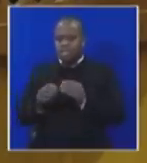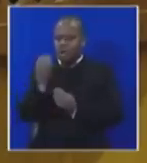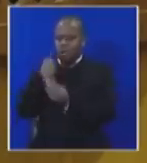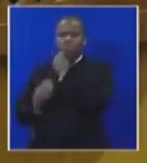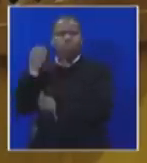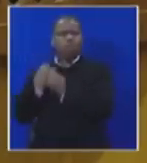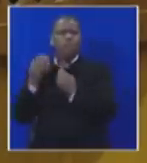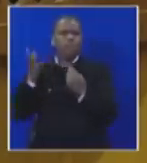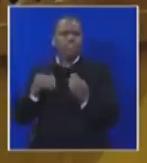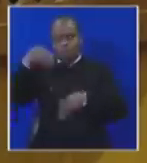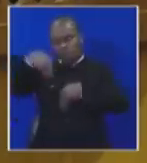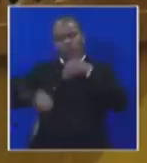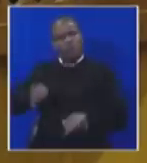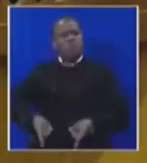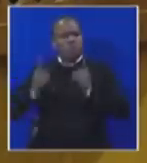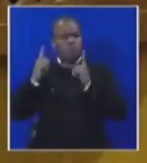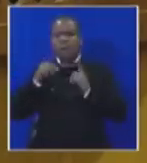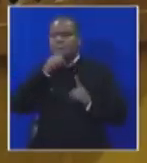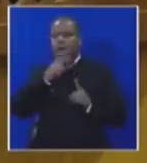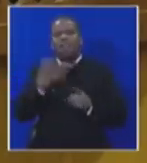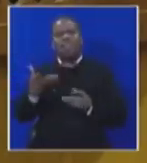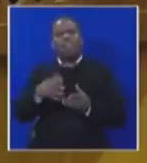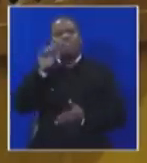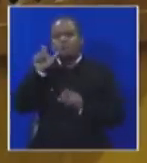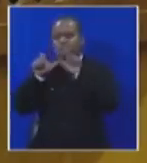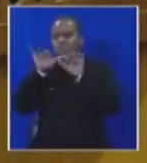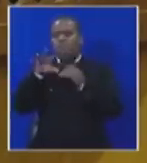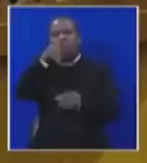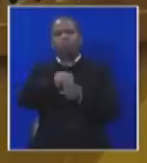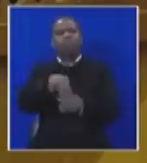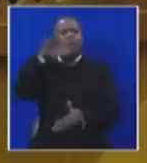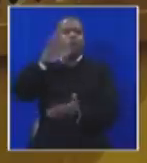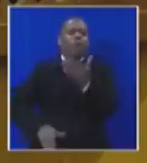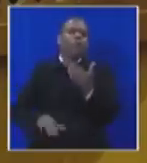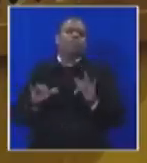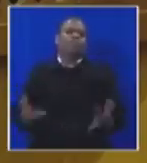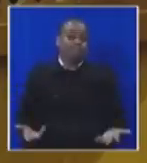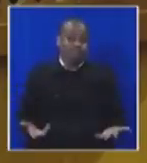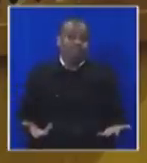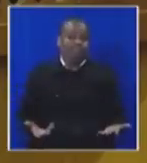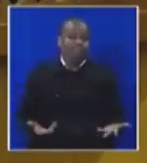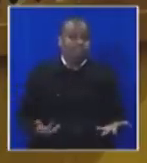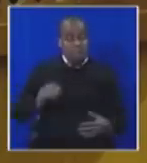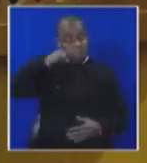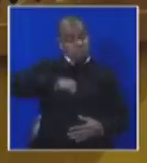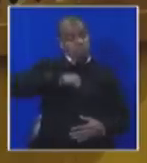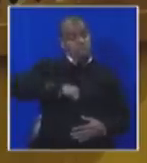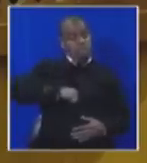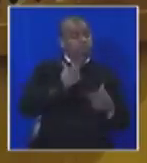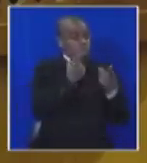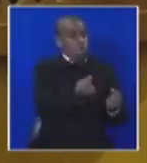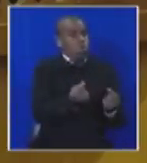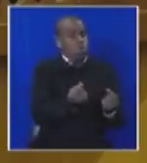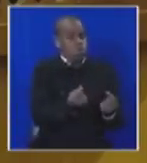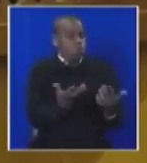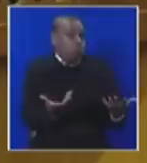The President didn't say one word to us about what he expects municipalities to do under the leadership of his newly